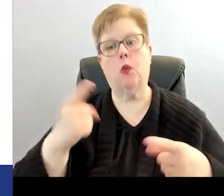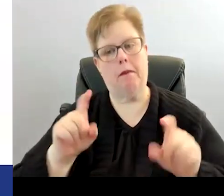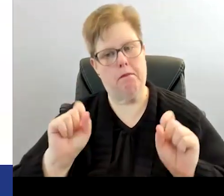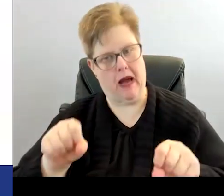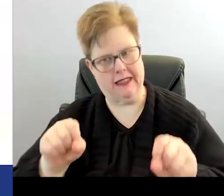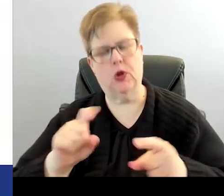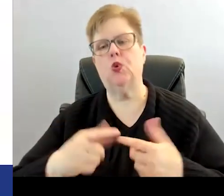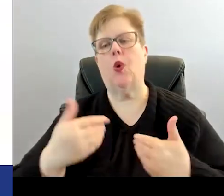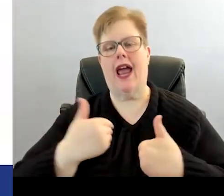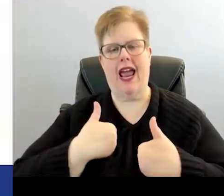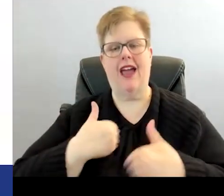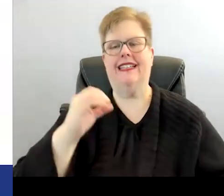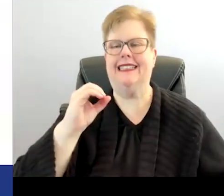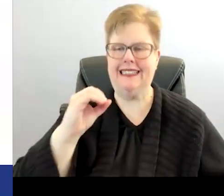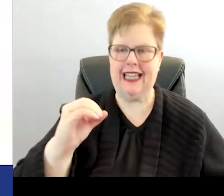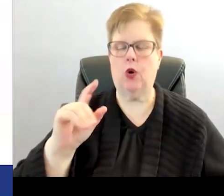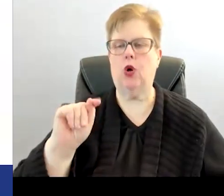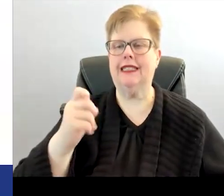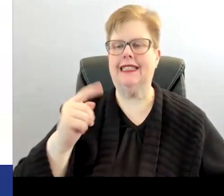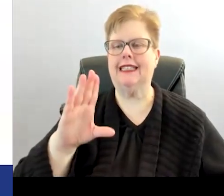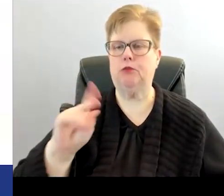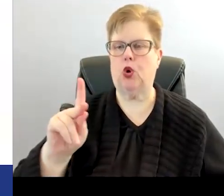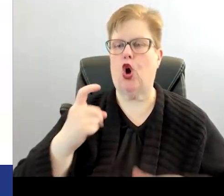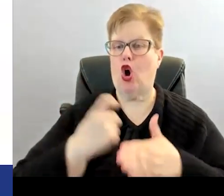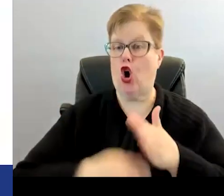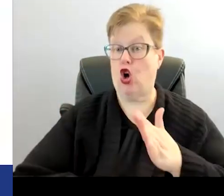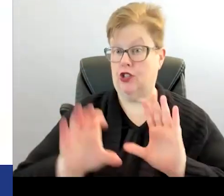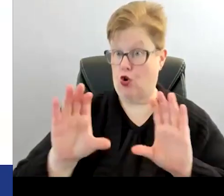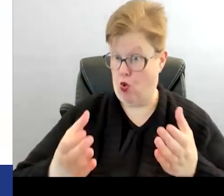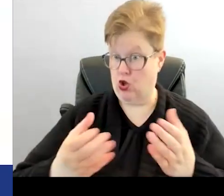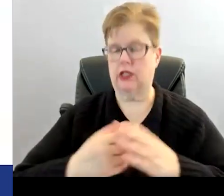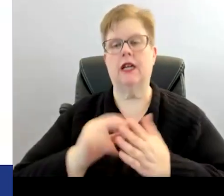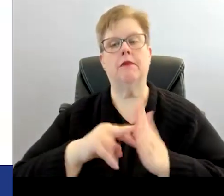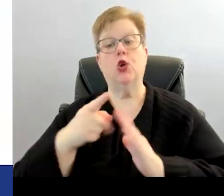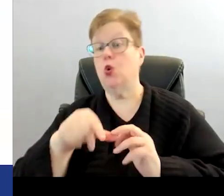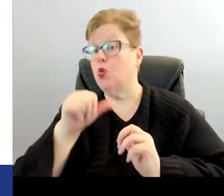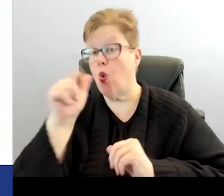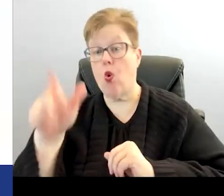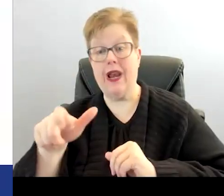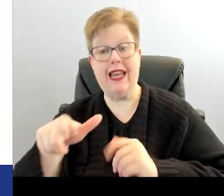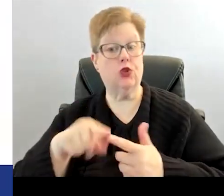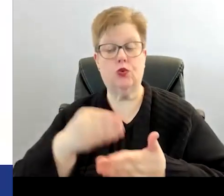to have a zero textbook cost course. This means you do not need to